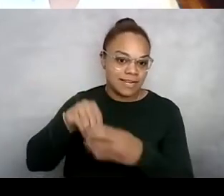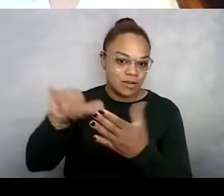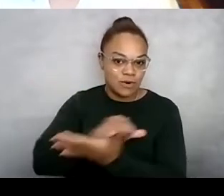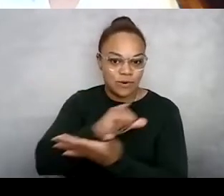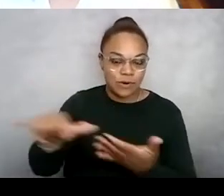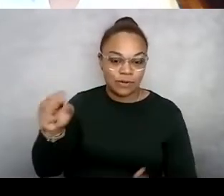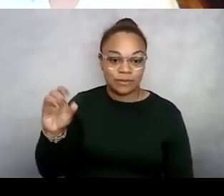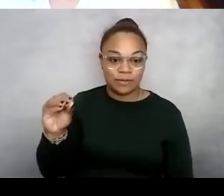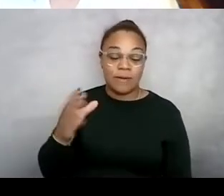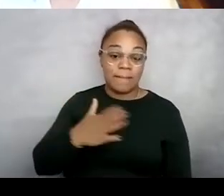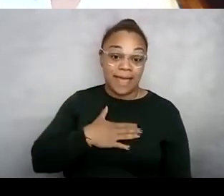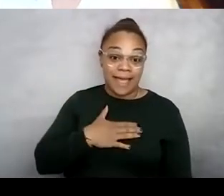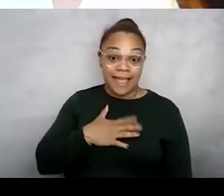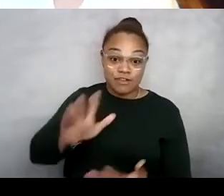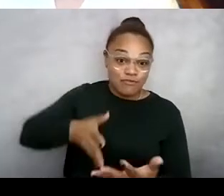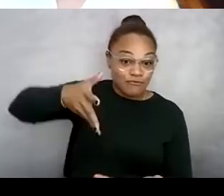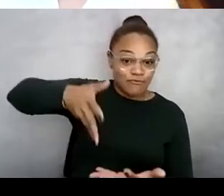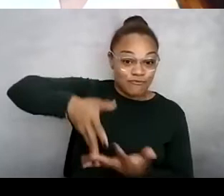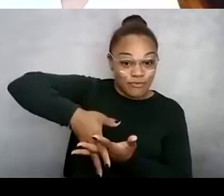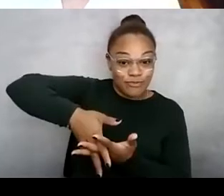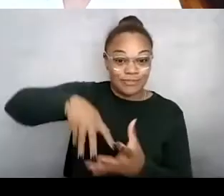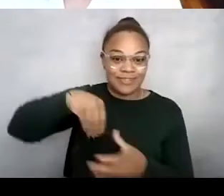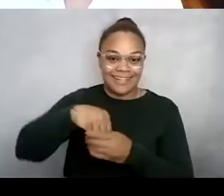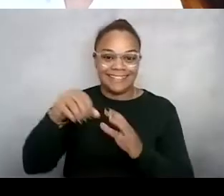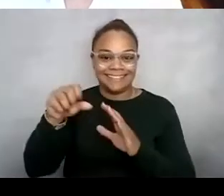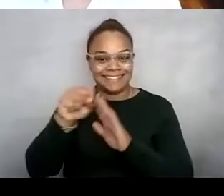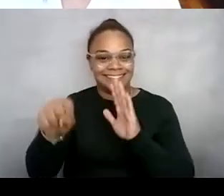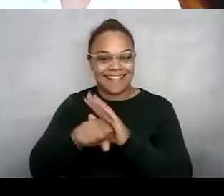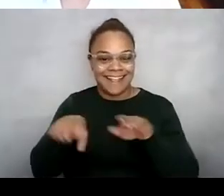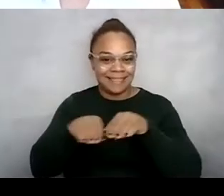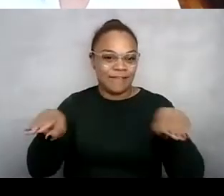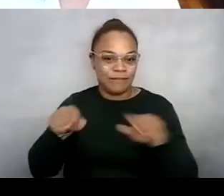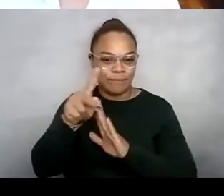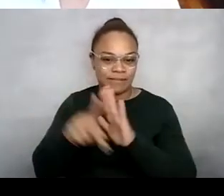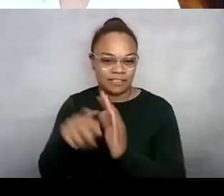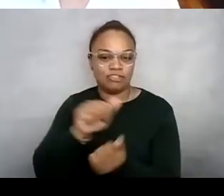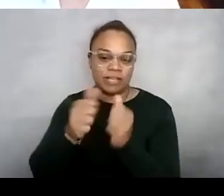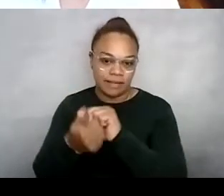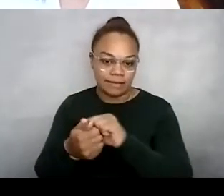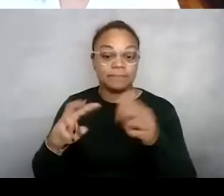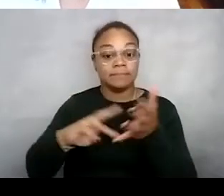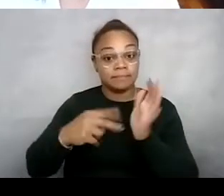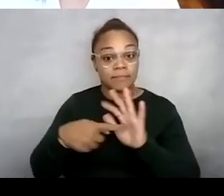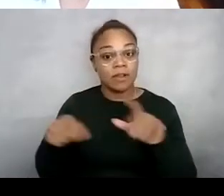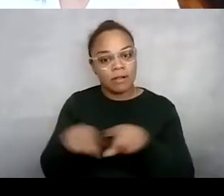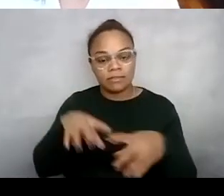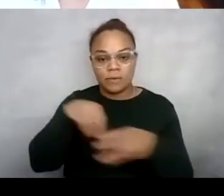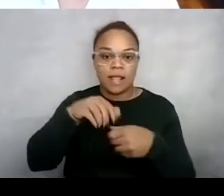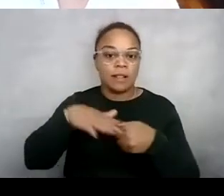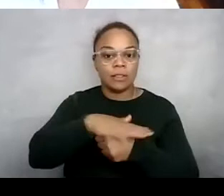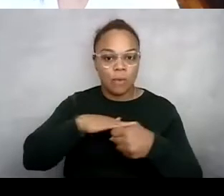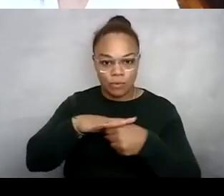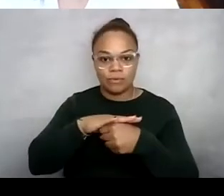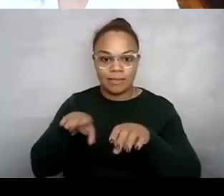are in state level policy change, which also means they're in local level policy change.